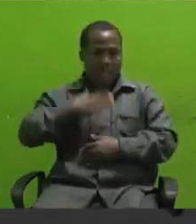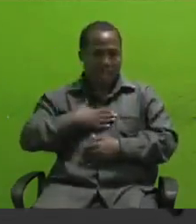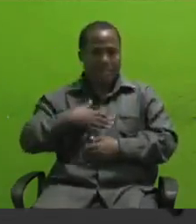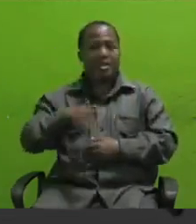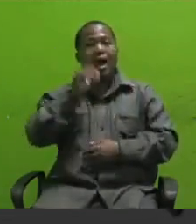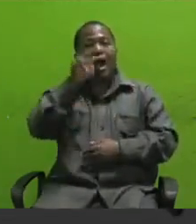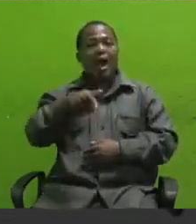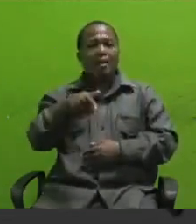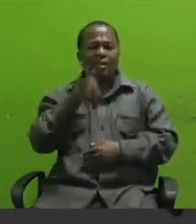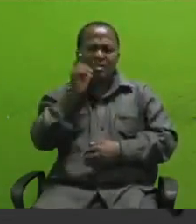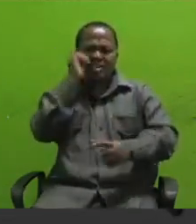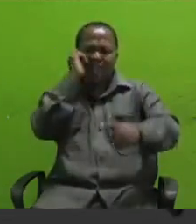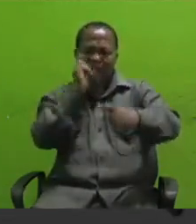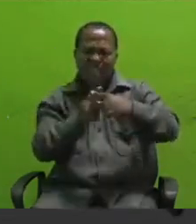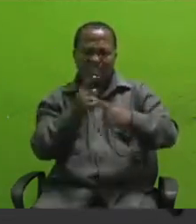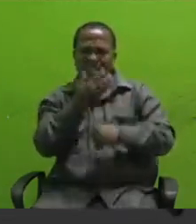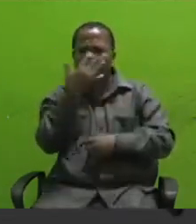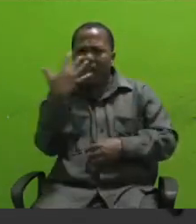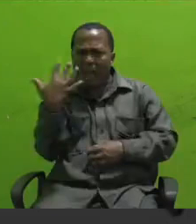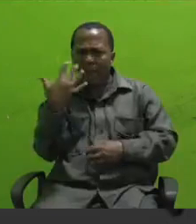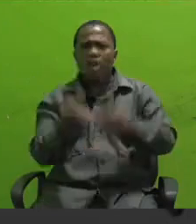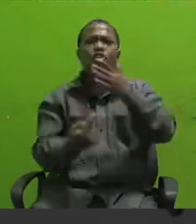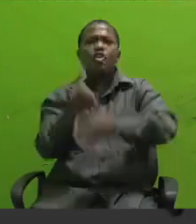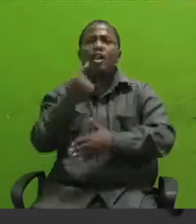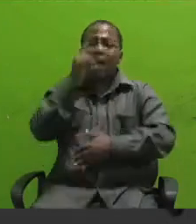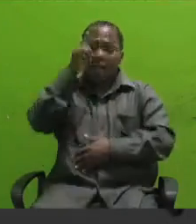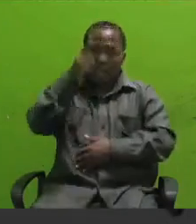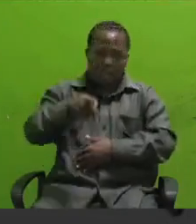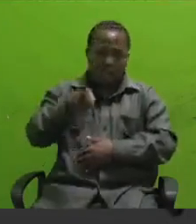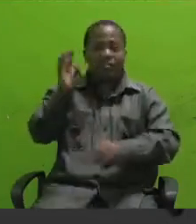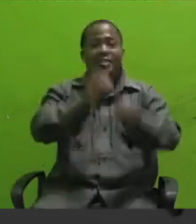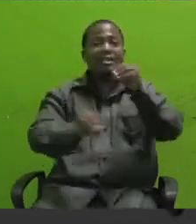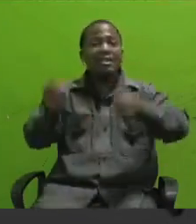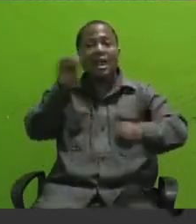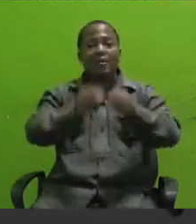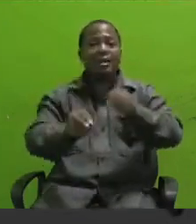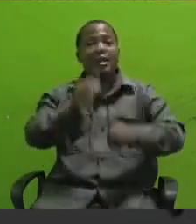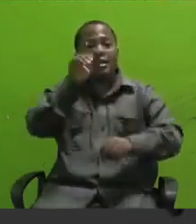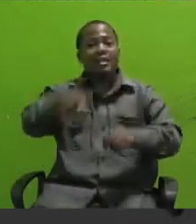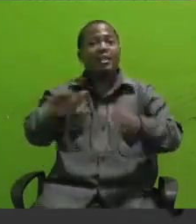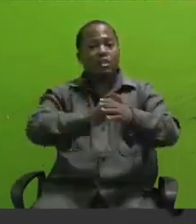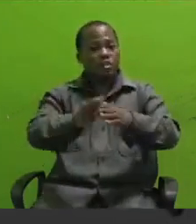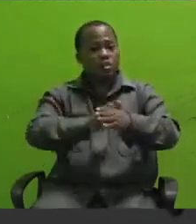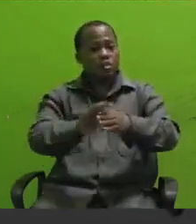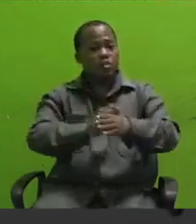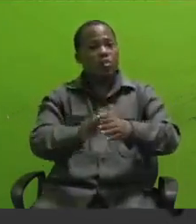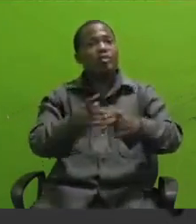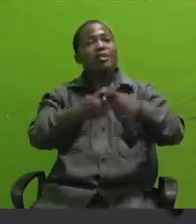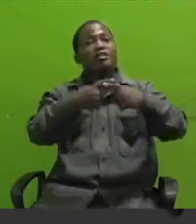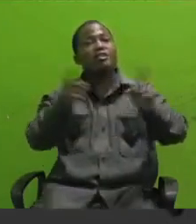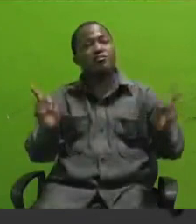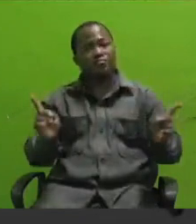the signs tell us about the potential dangers that could happen if the chemicals is